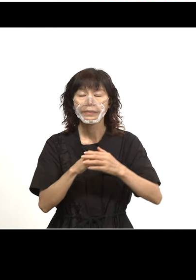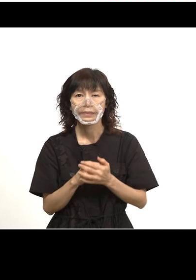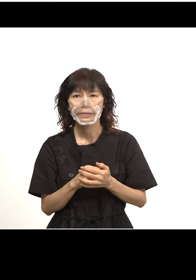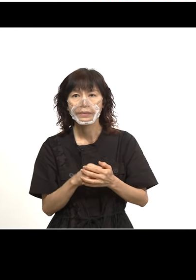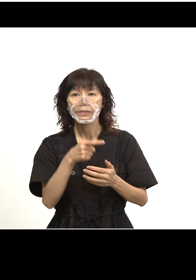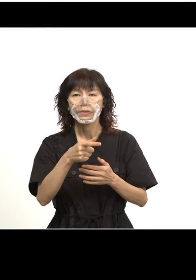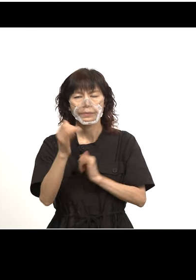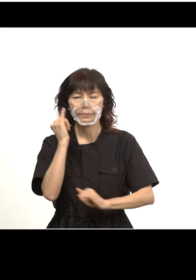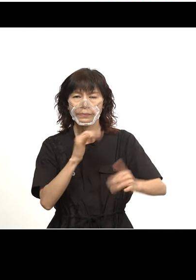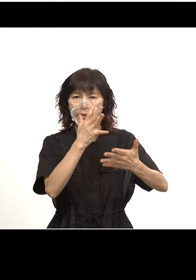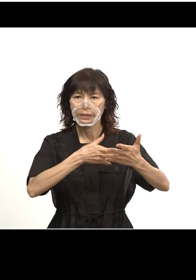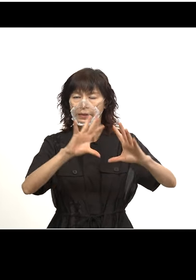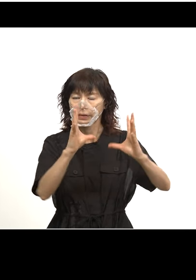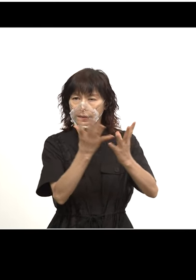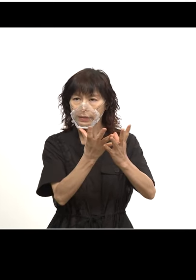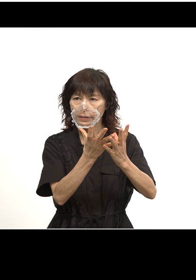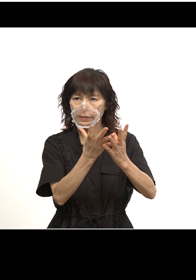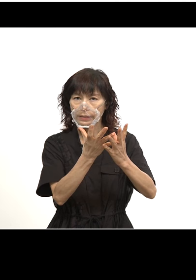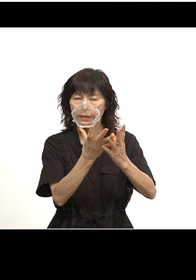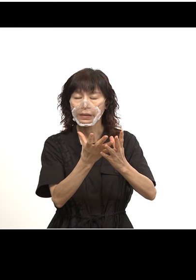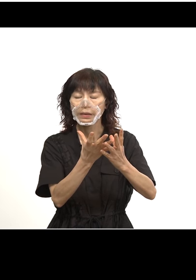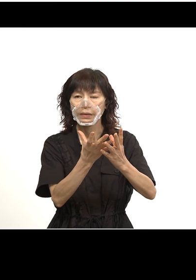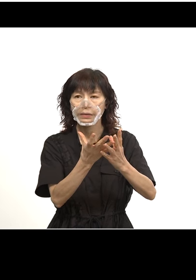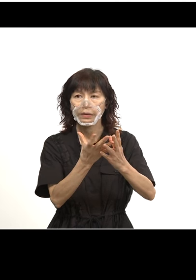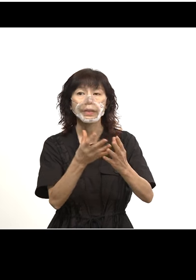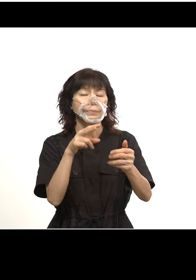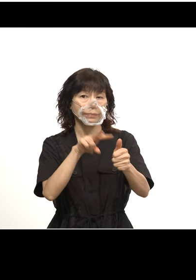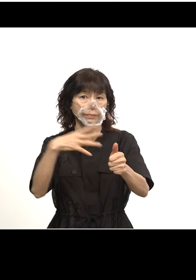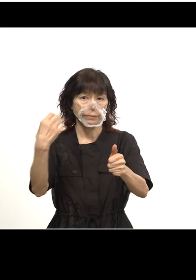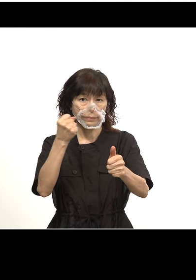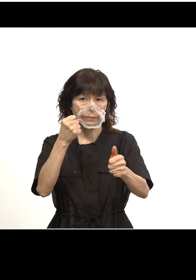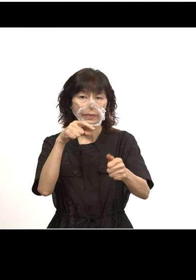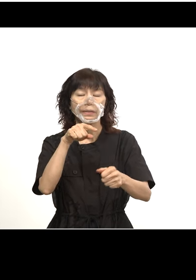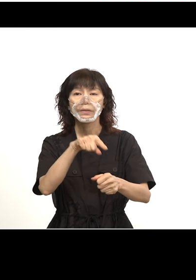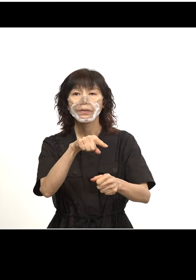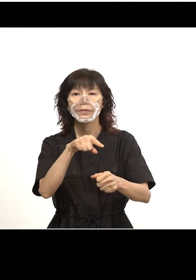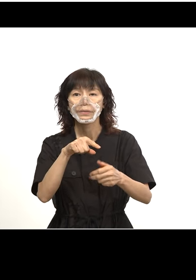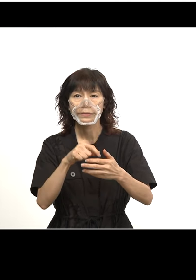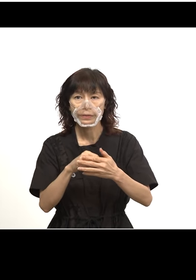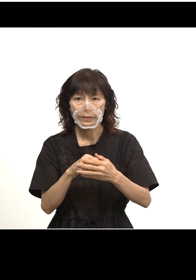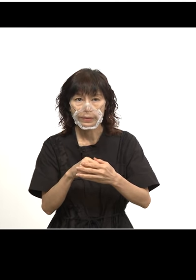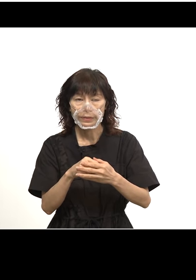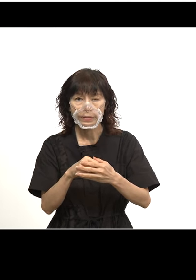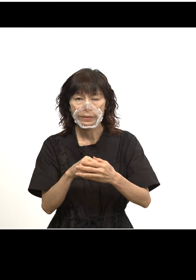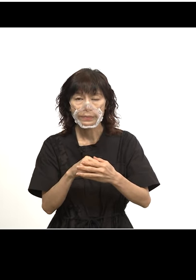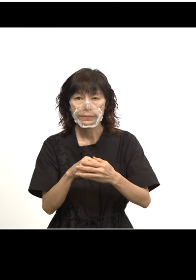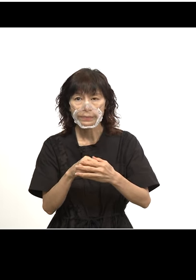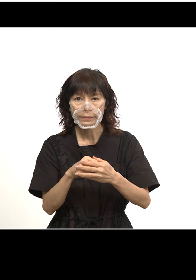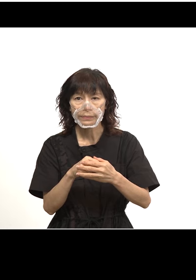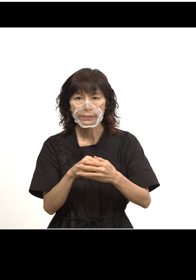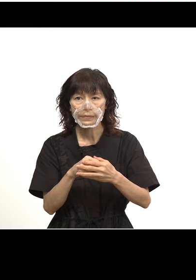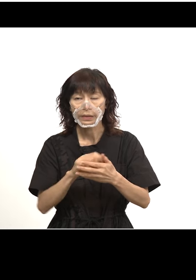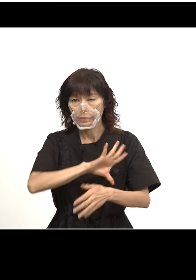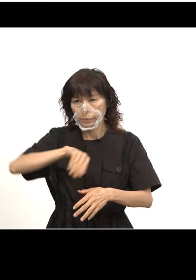art nonprofit organization Epic Arts, based in Cambodia, where he has developed specialist knowledge in the